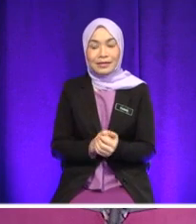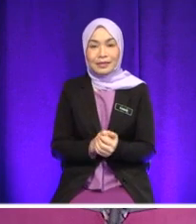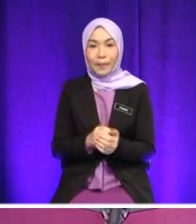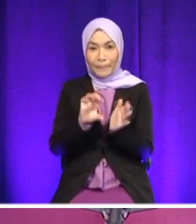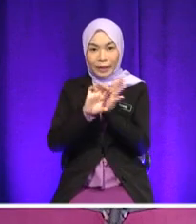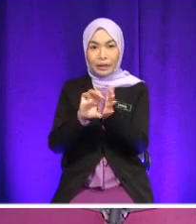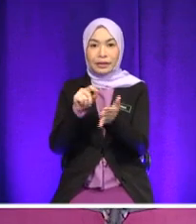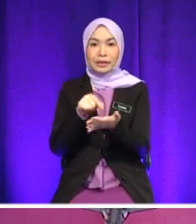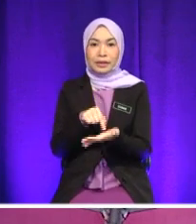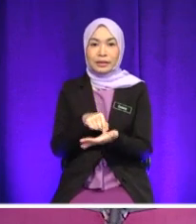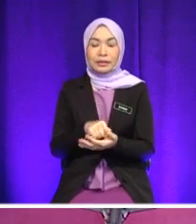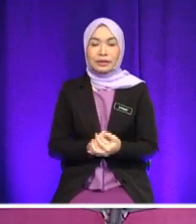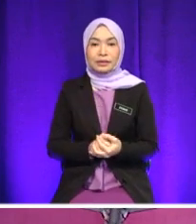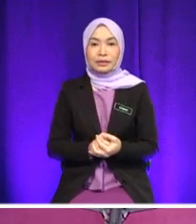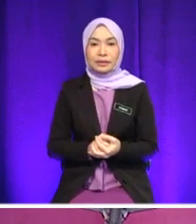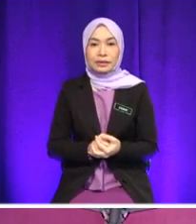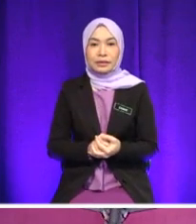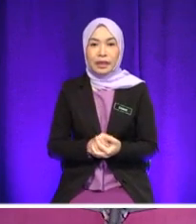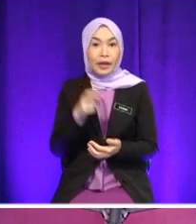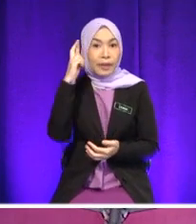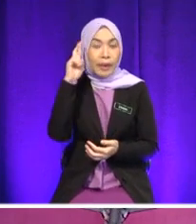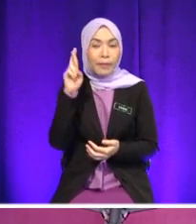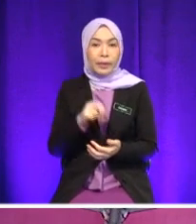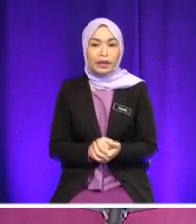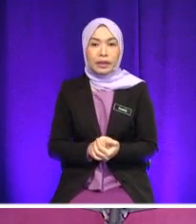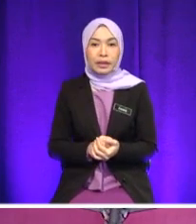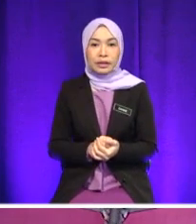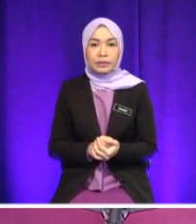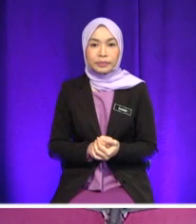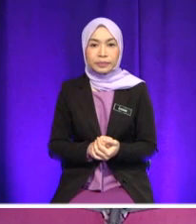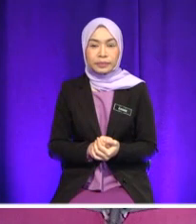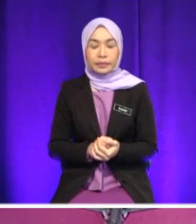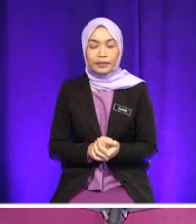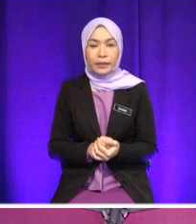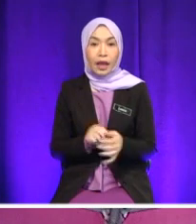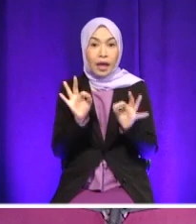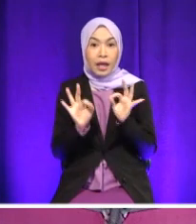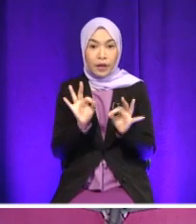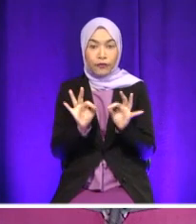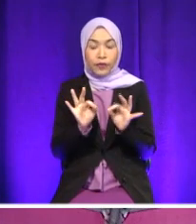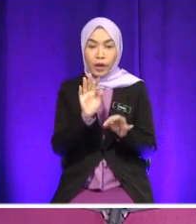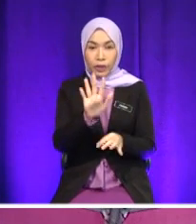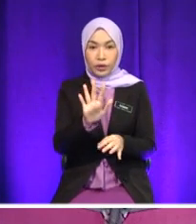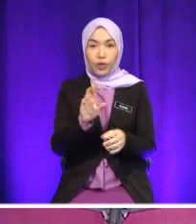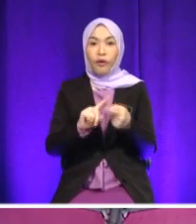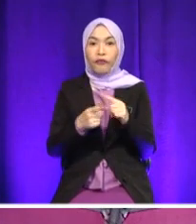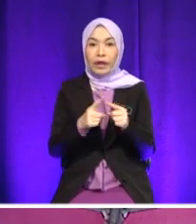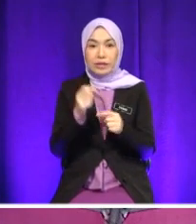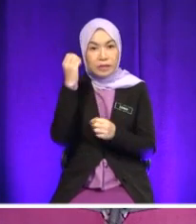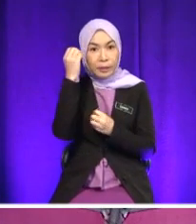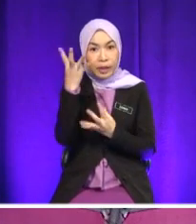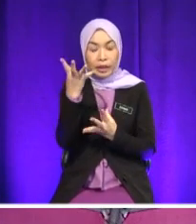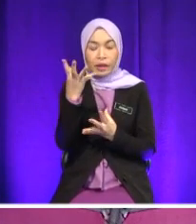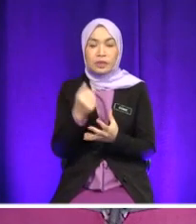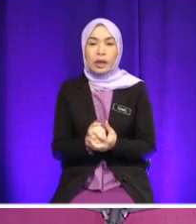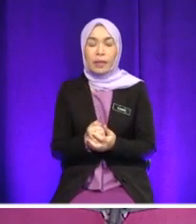So remember the language bank. Okay, let's say if your friend says something and you want to agree with your friend, right? Okay, so you